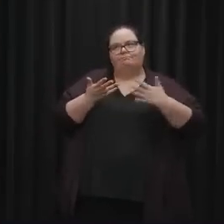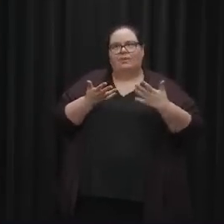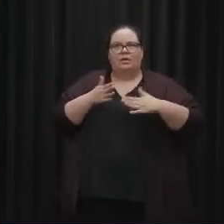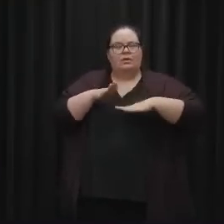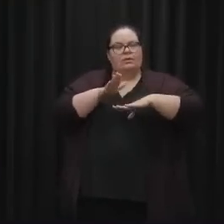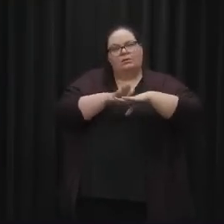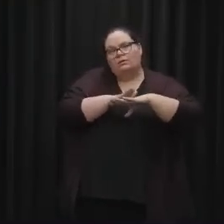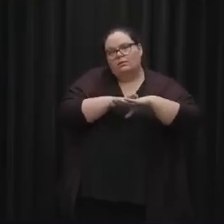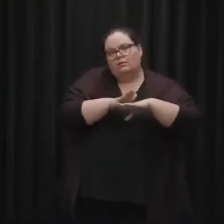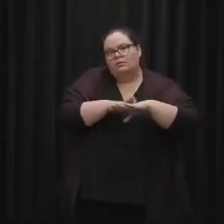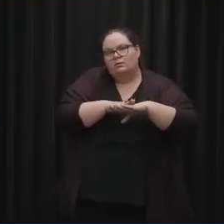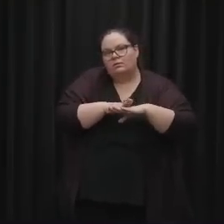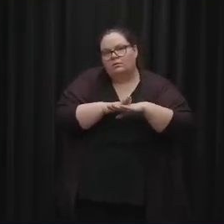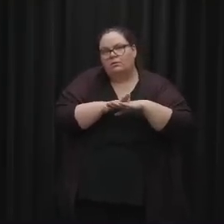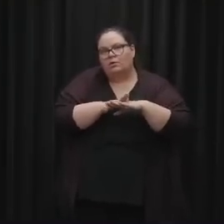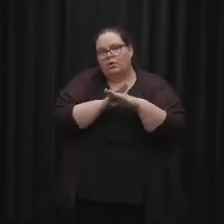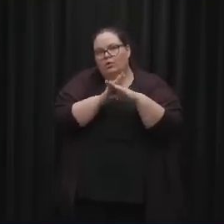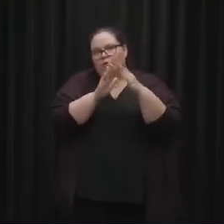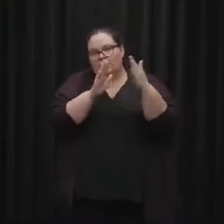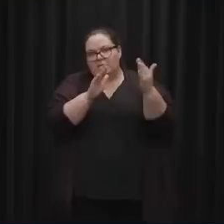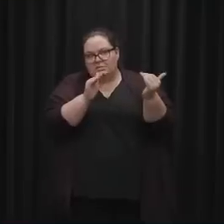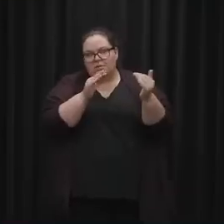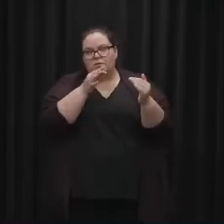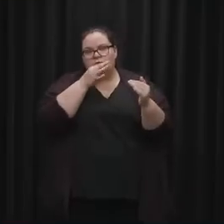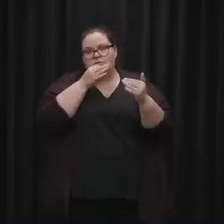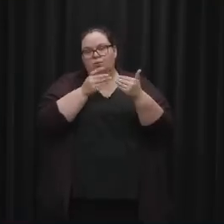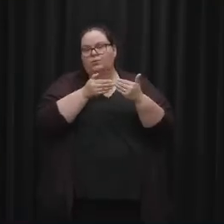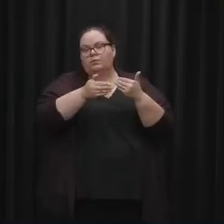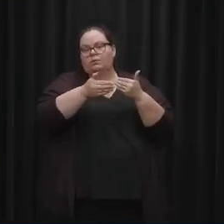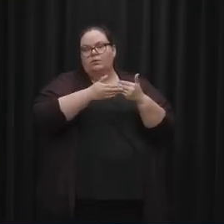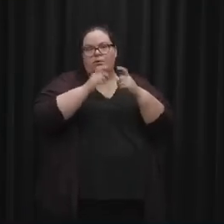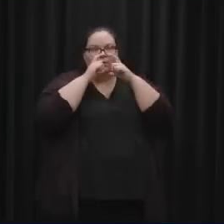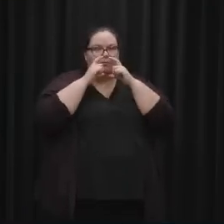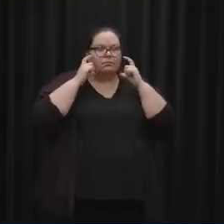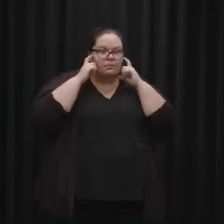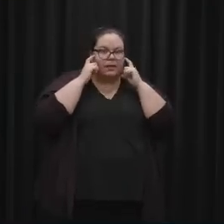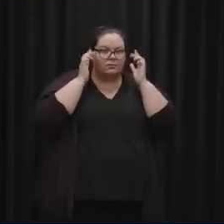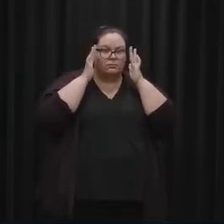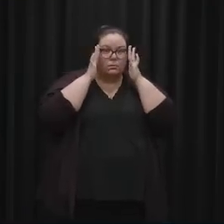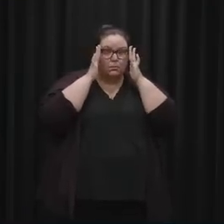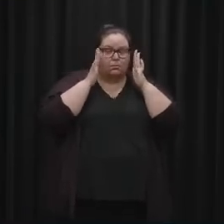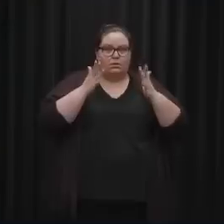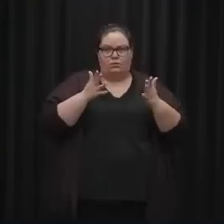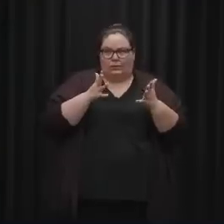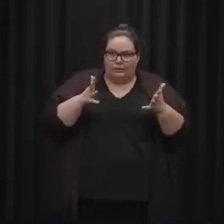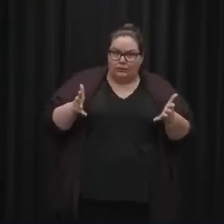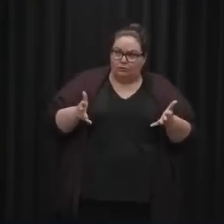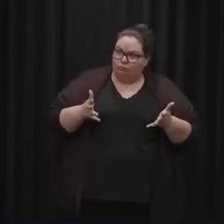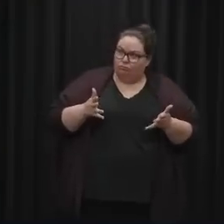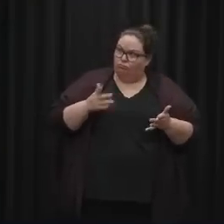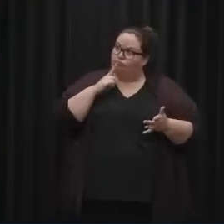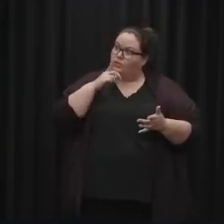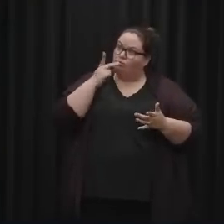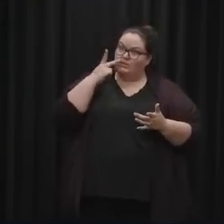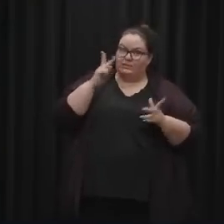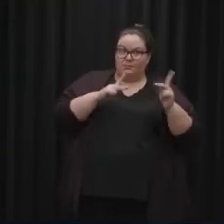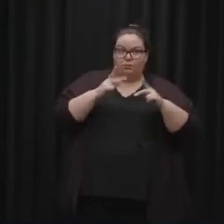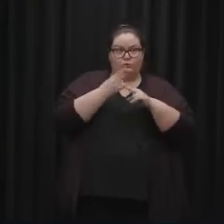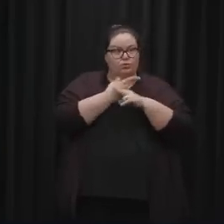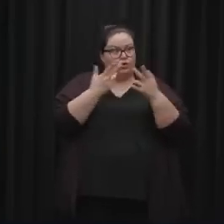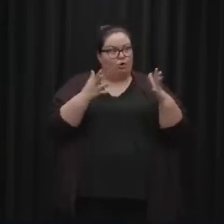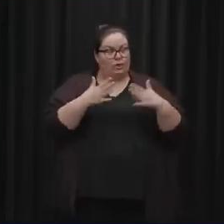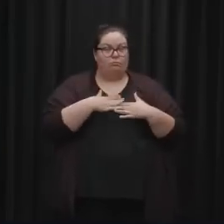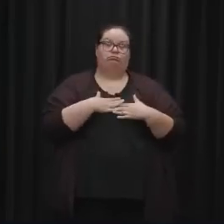we're expecting mask adherence, we're expecting the public health rules to be followed, and we're encouraged by what we see, but